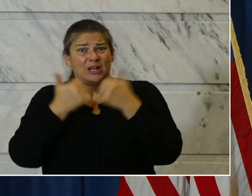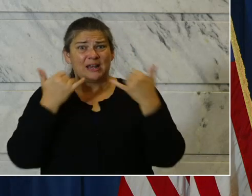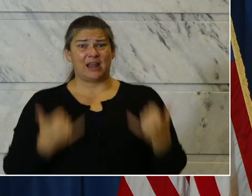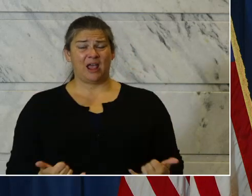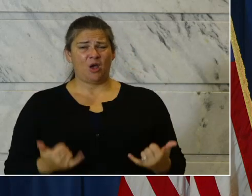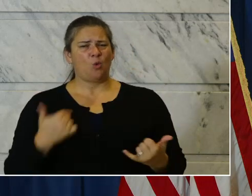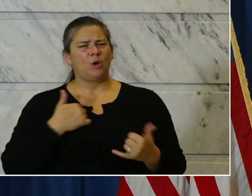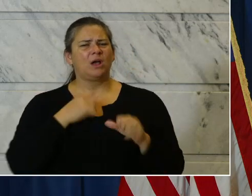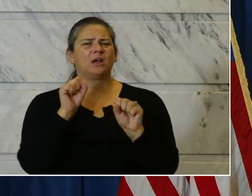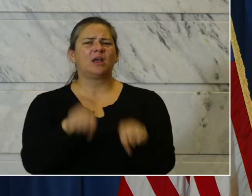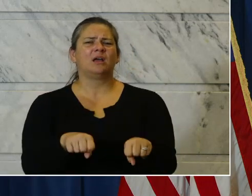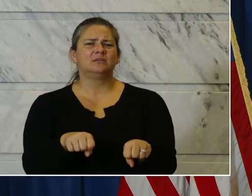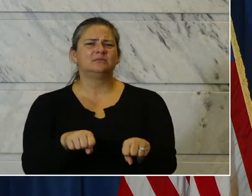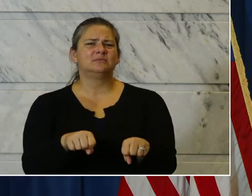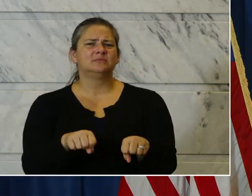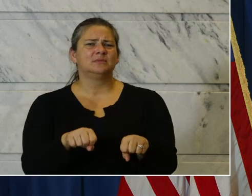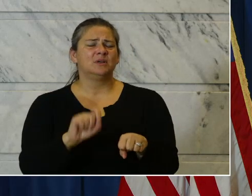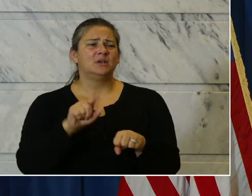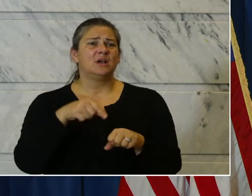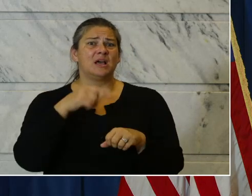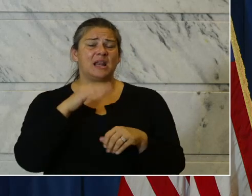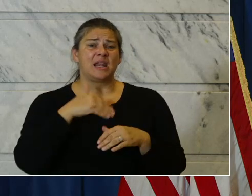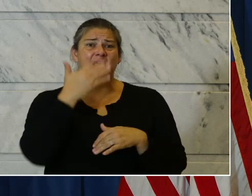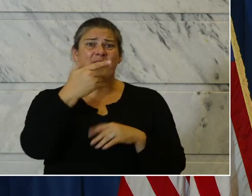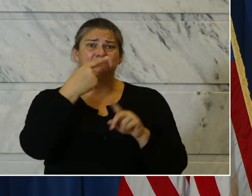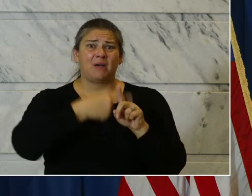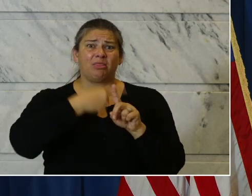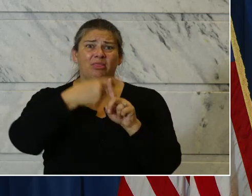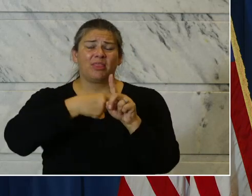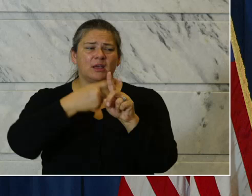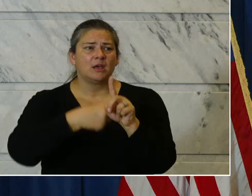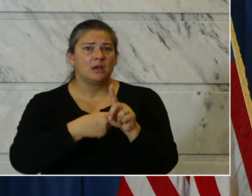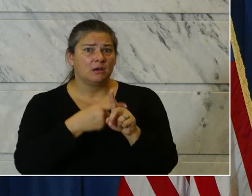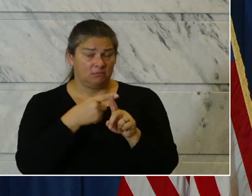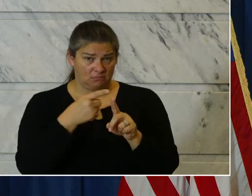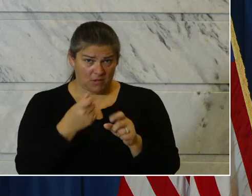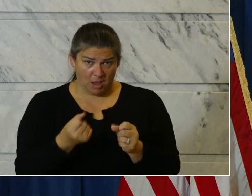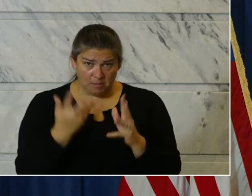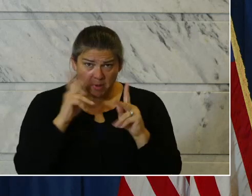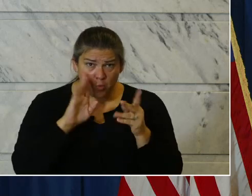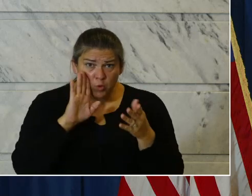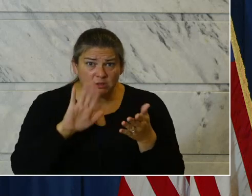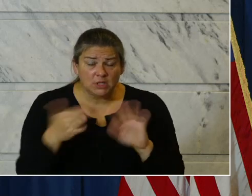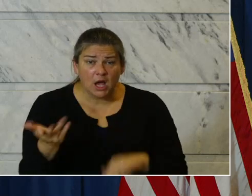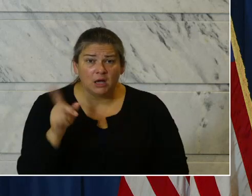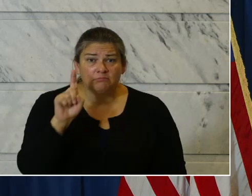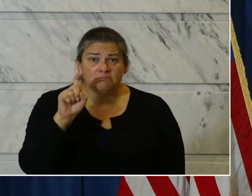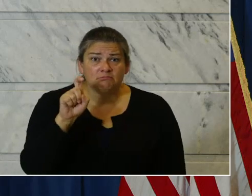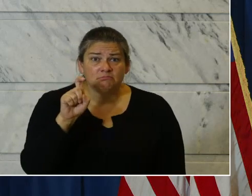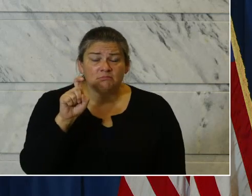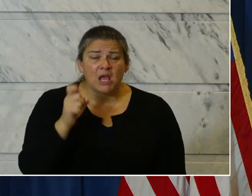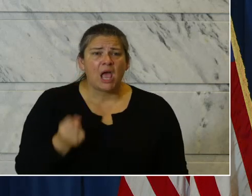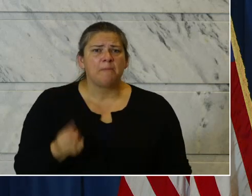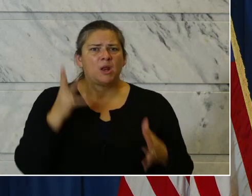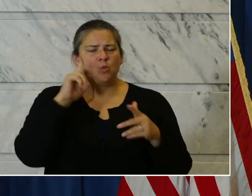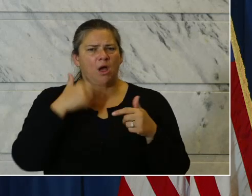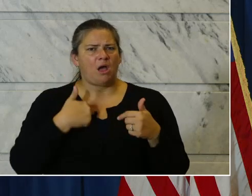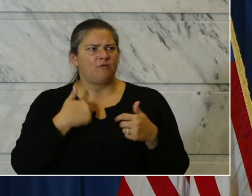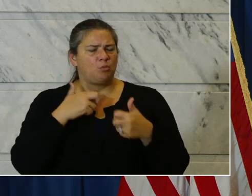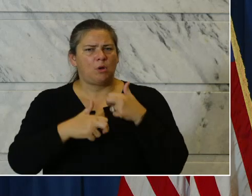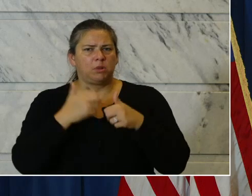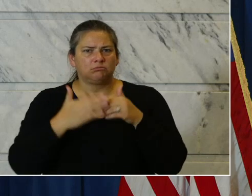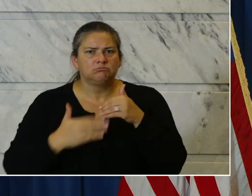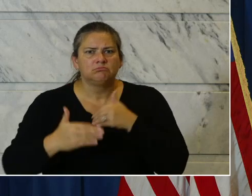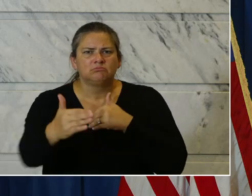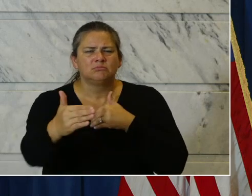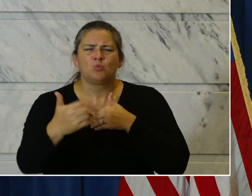months will determine how many folks live, how many folks die, how much more long-term damage there is. Let's win this battle.